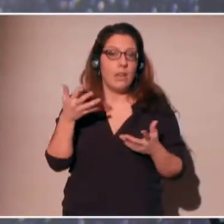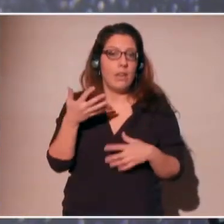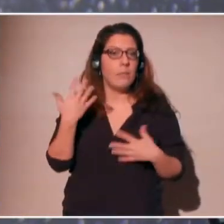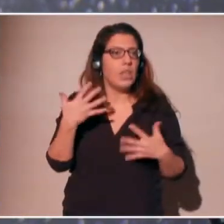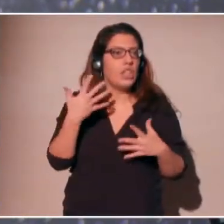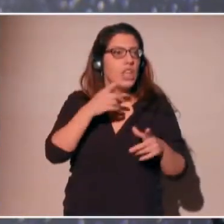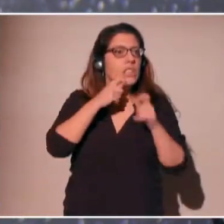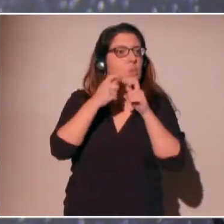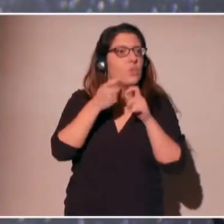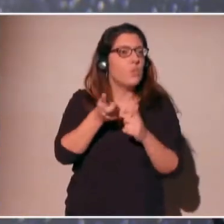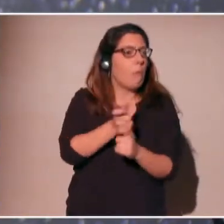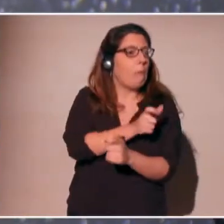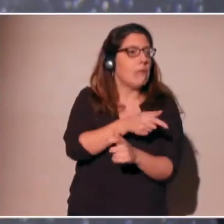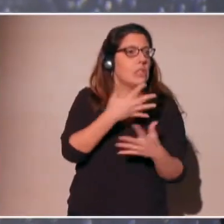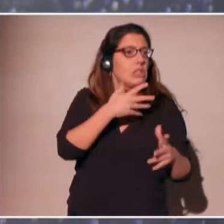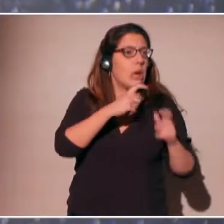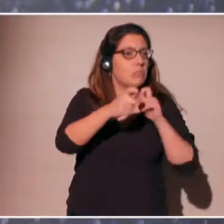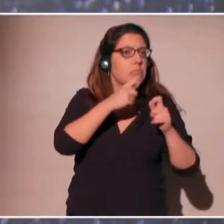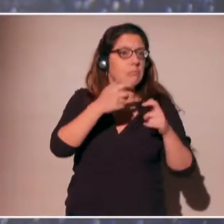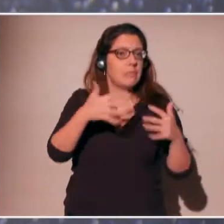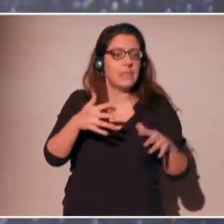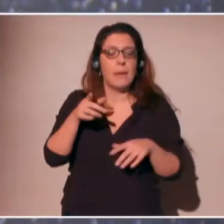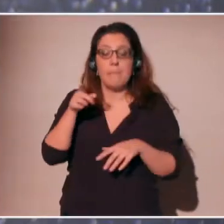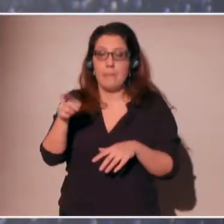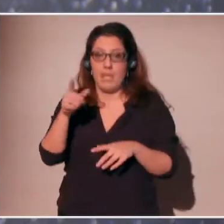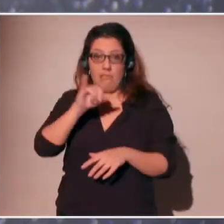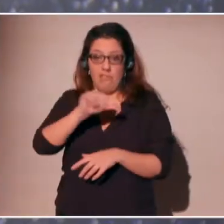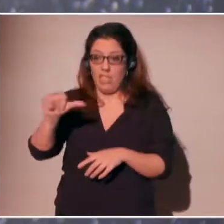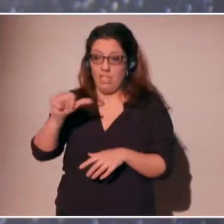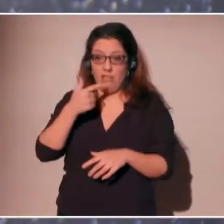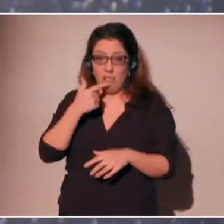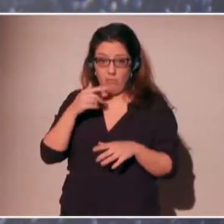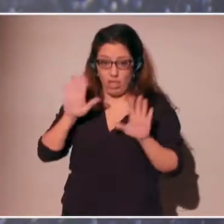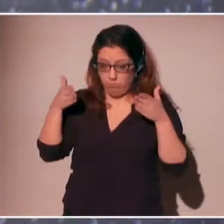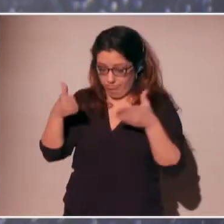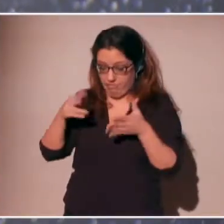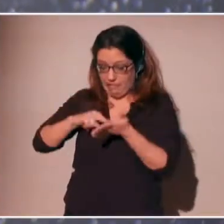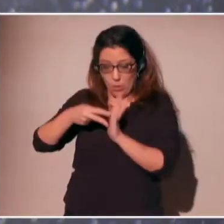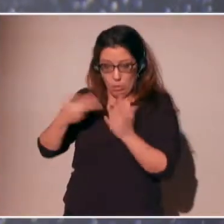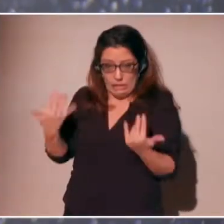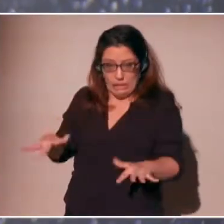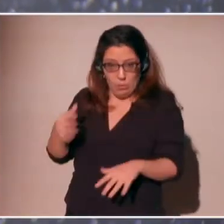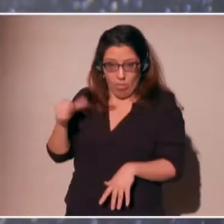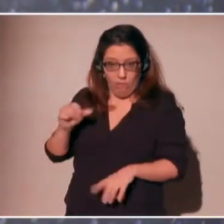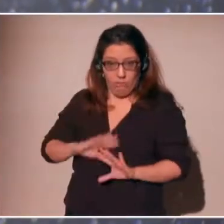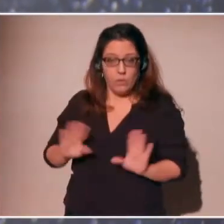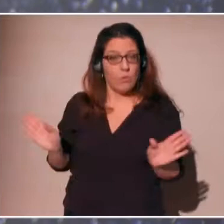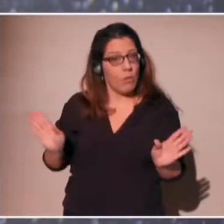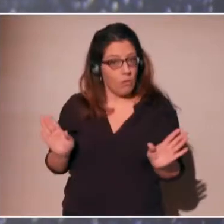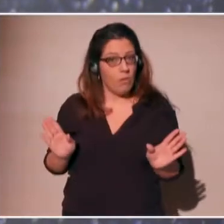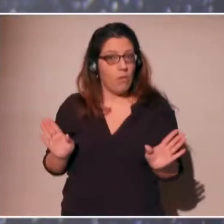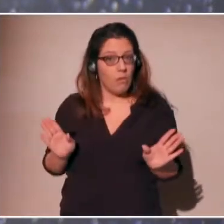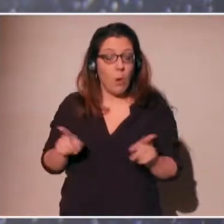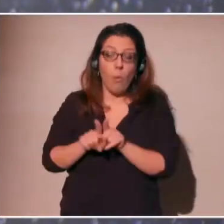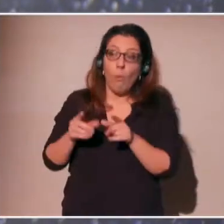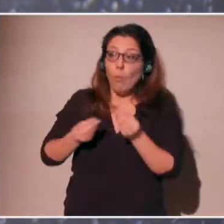intelligence, that was actually mentioned during the previous discussion. When we talk about artificial intelligence, we're not talking only about